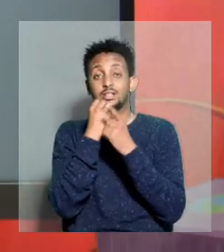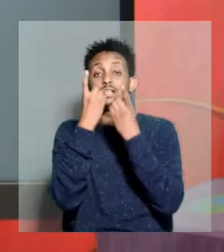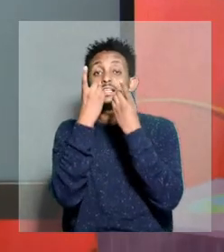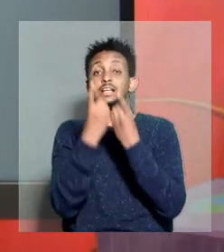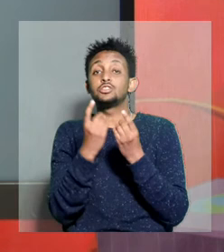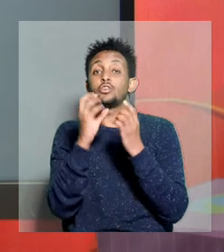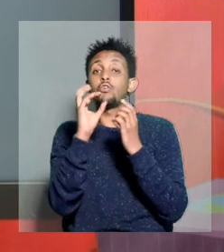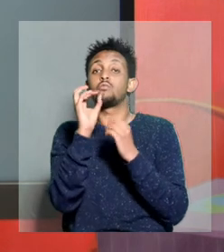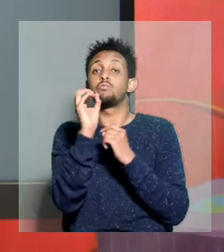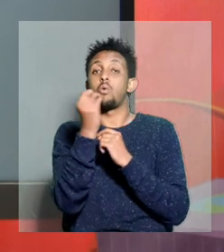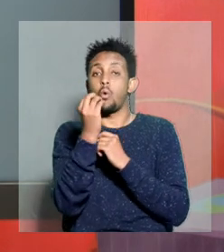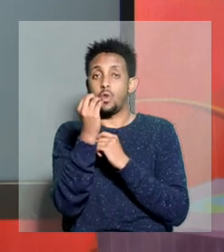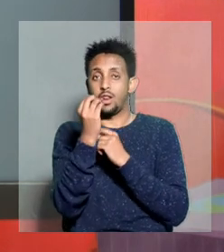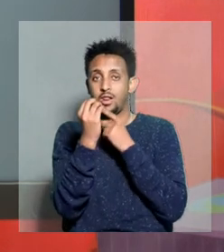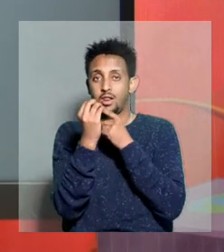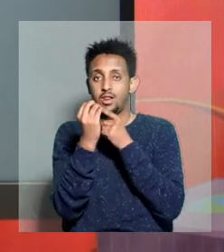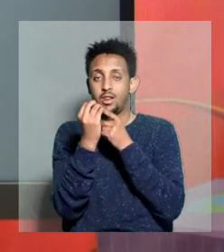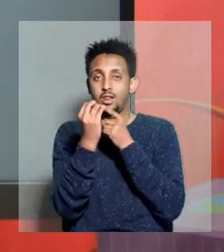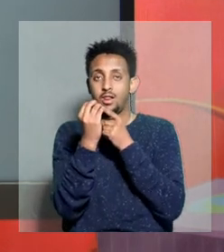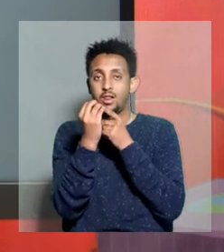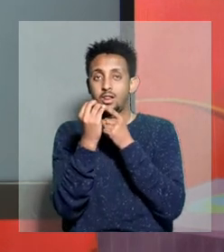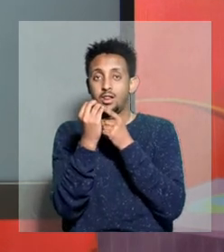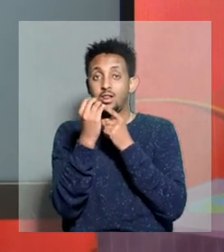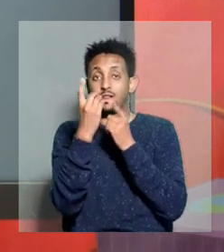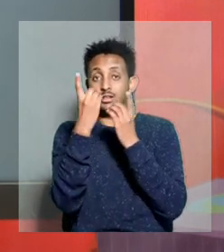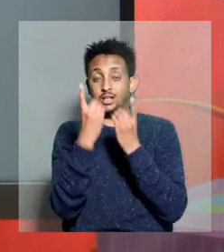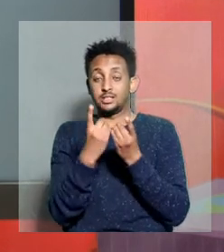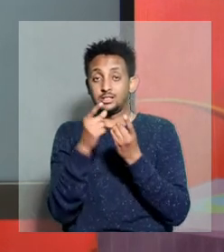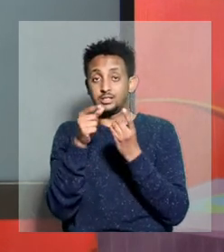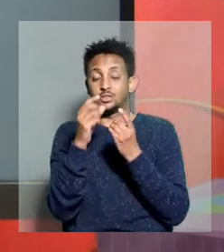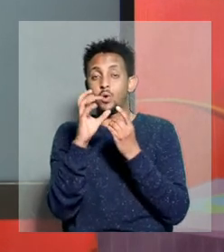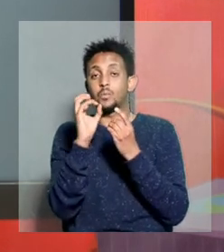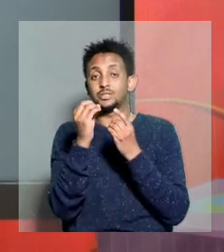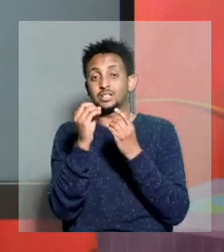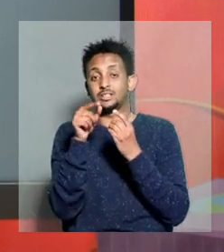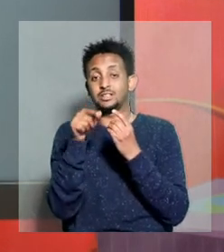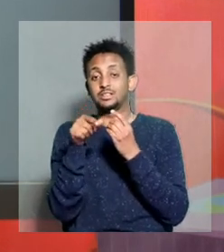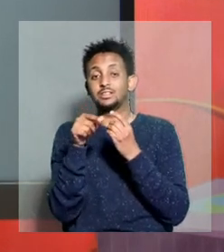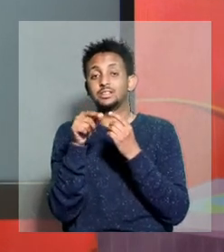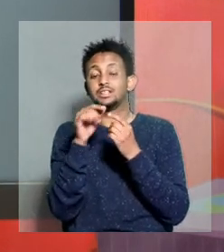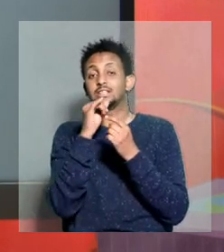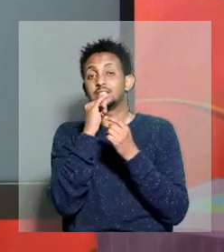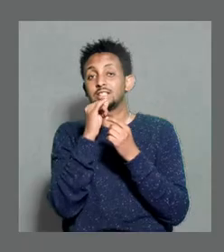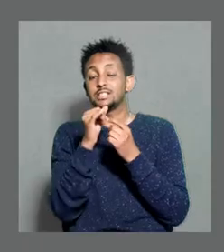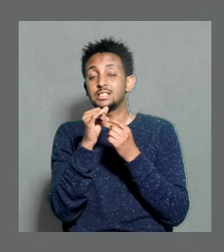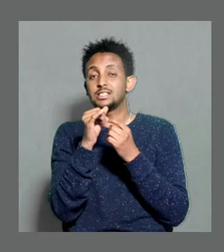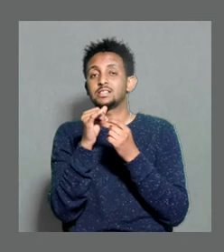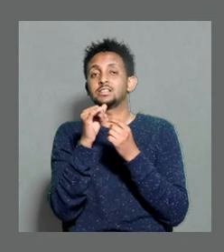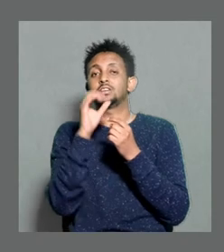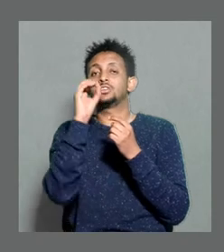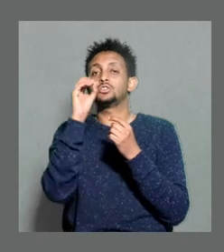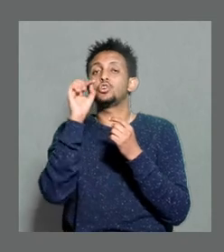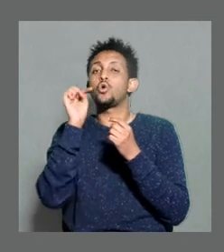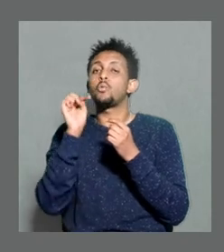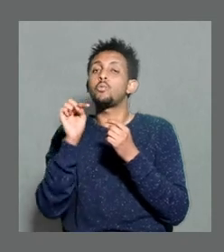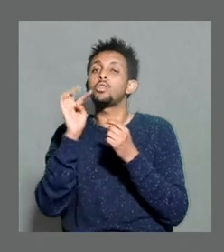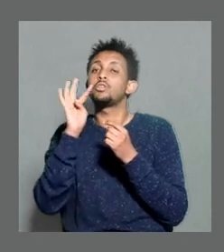Whereas the density of the tennis ball, the object, let's say the tennis ball, is